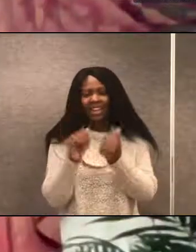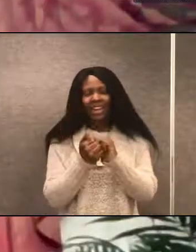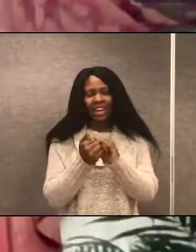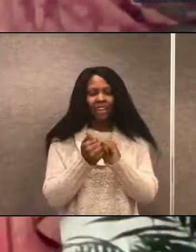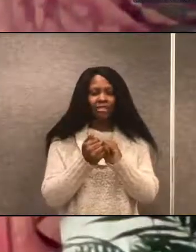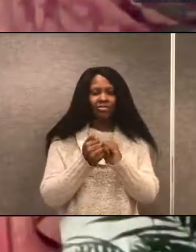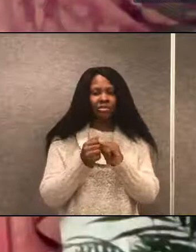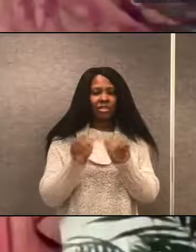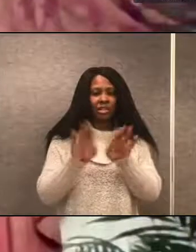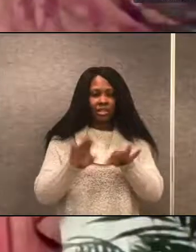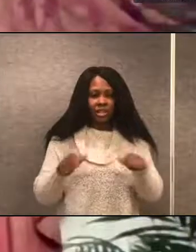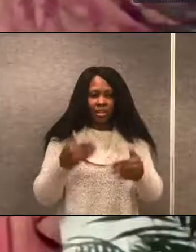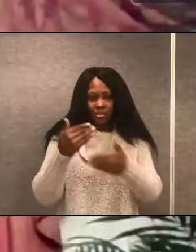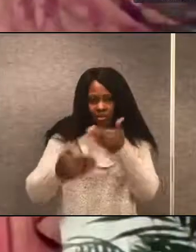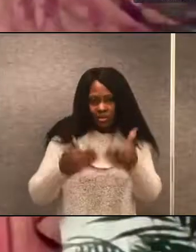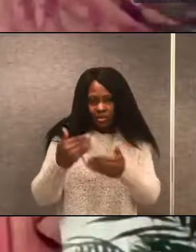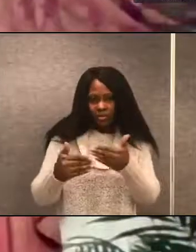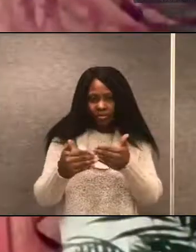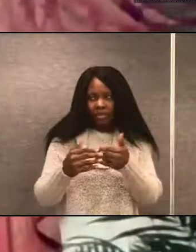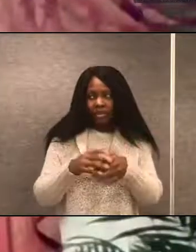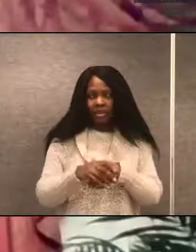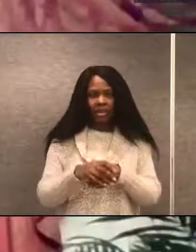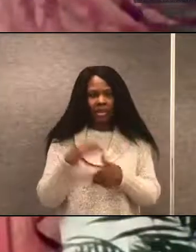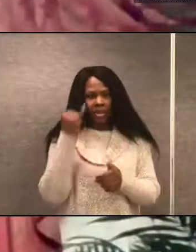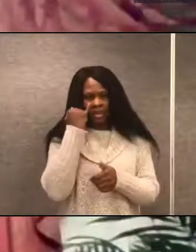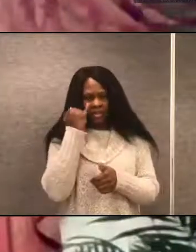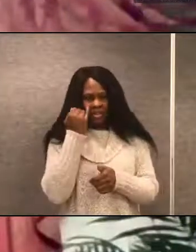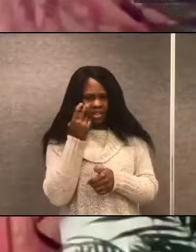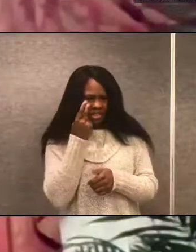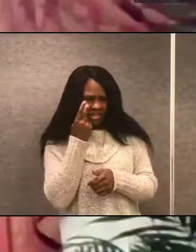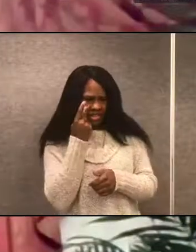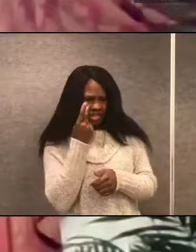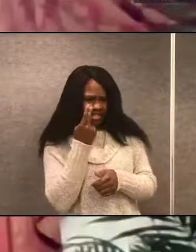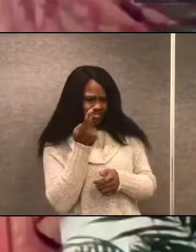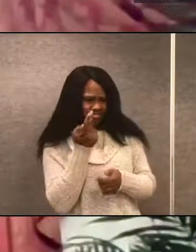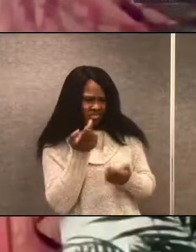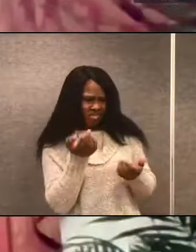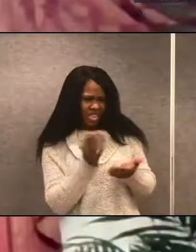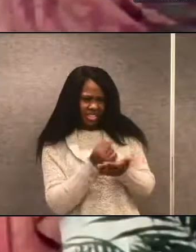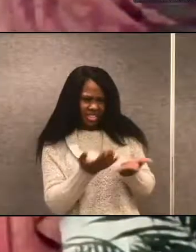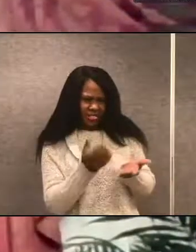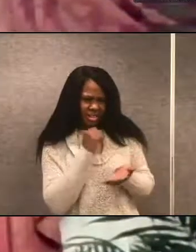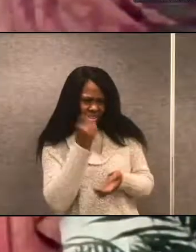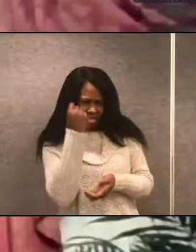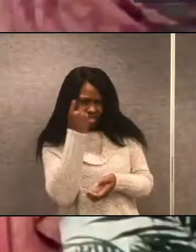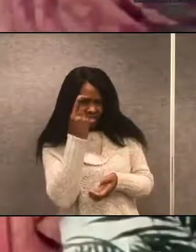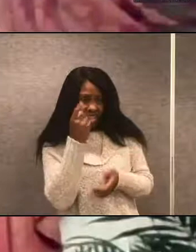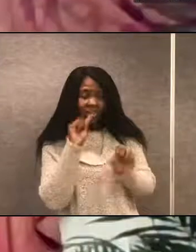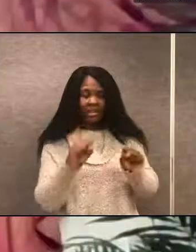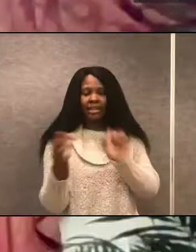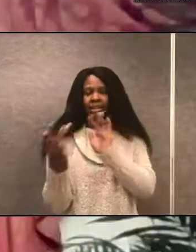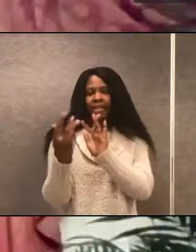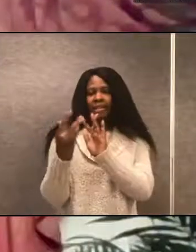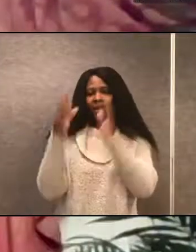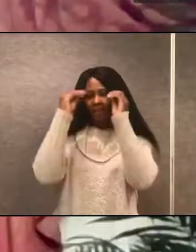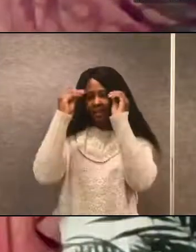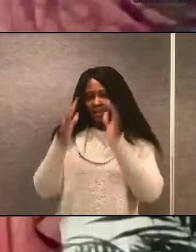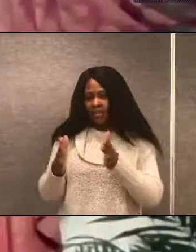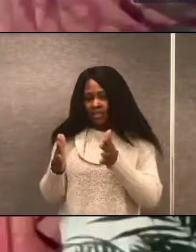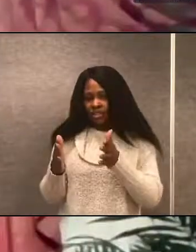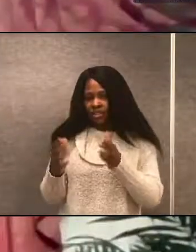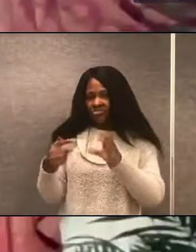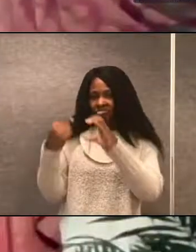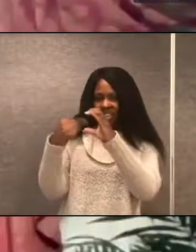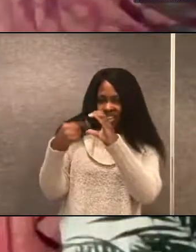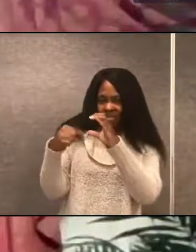if they feel that there's some grades there and they can't quite understand what's going on, then they can get in touch with the teacher via email